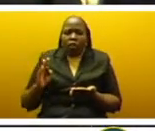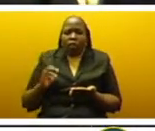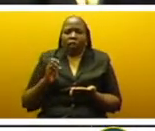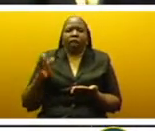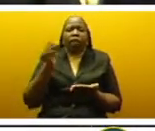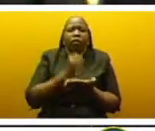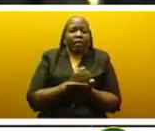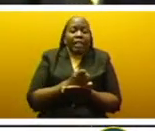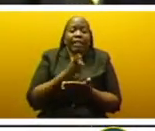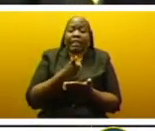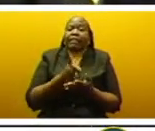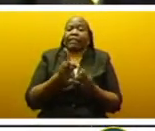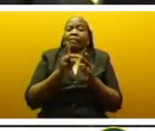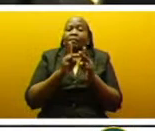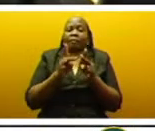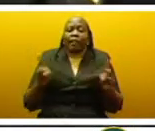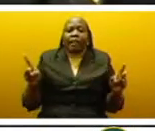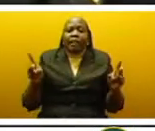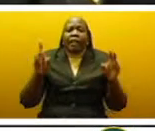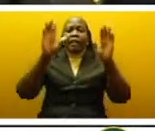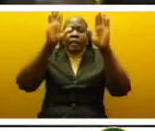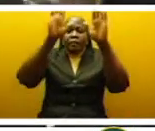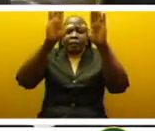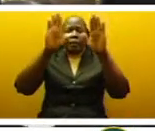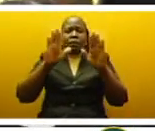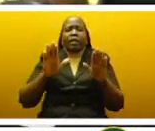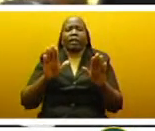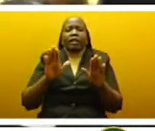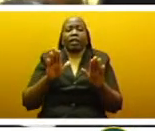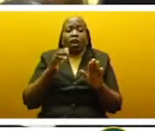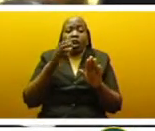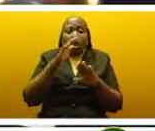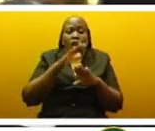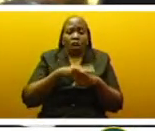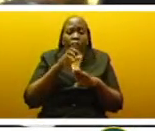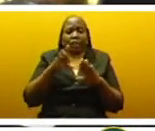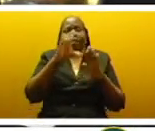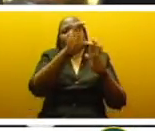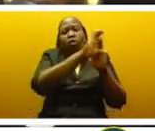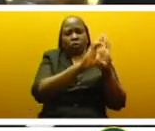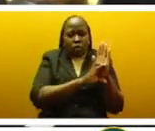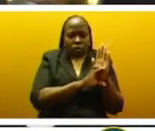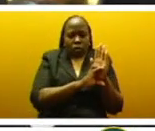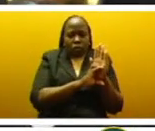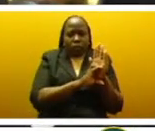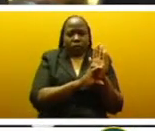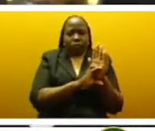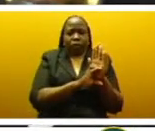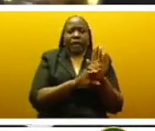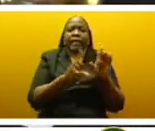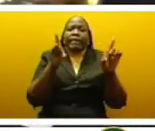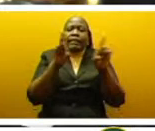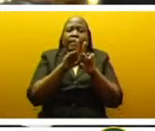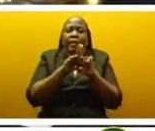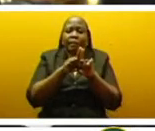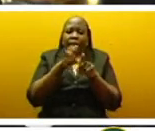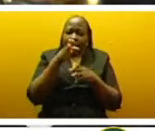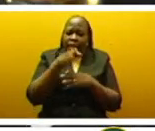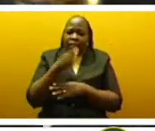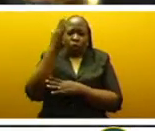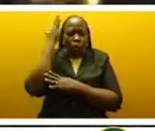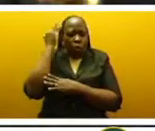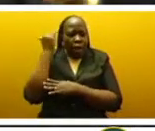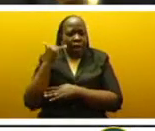a matter that this Constitution frowns on. And that's why I